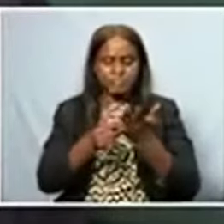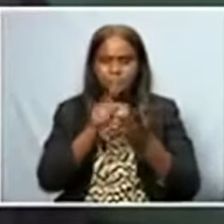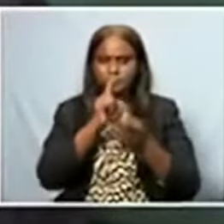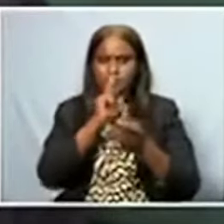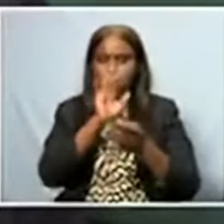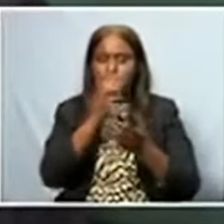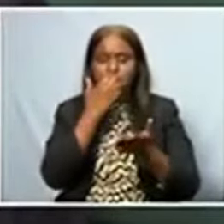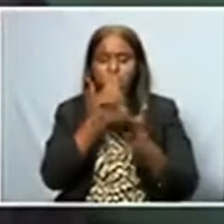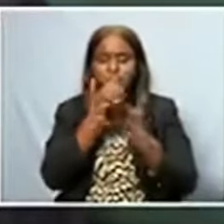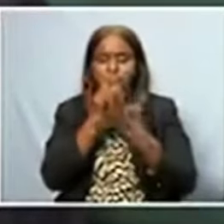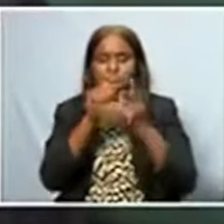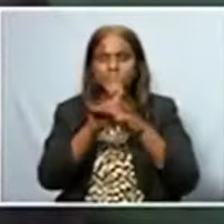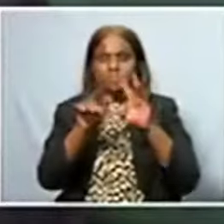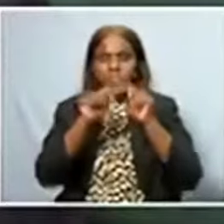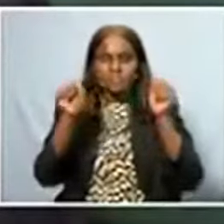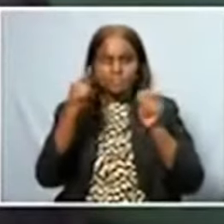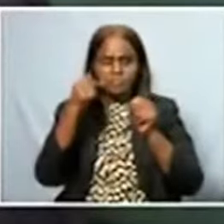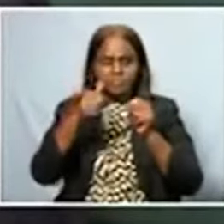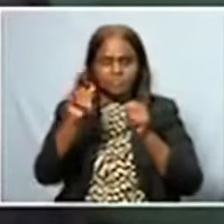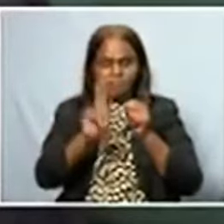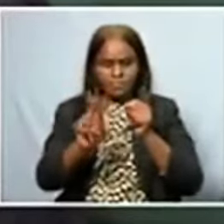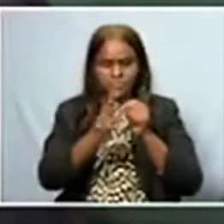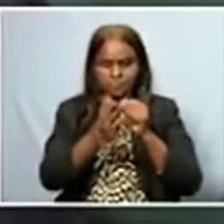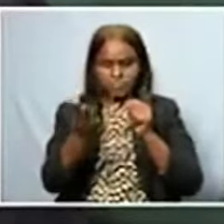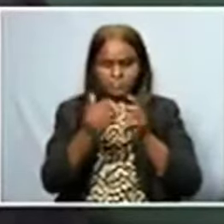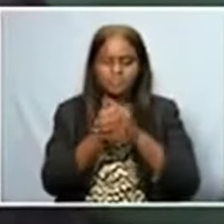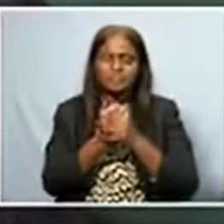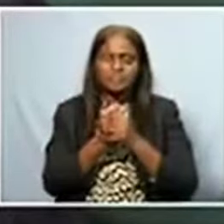factual evidence on the table for you to use them.